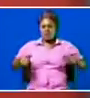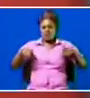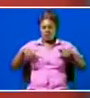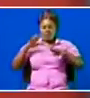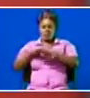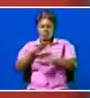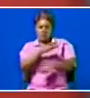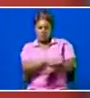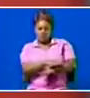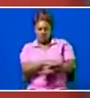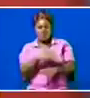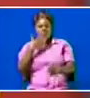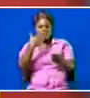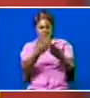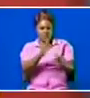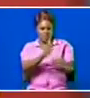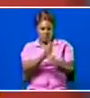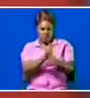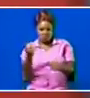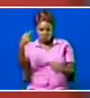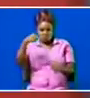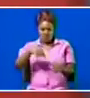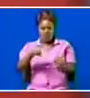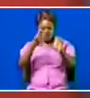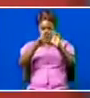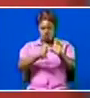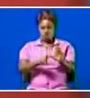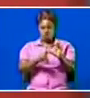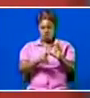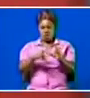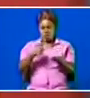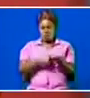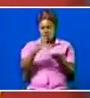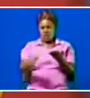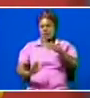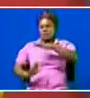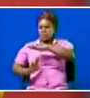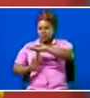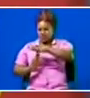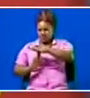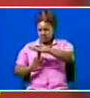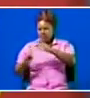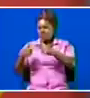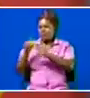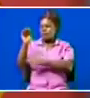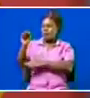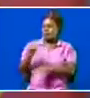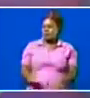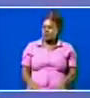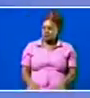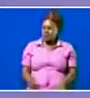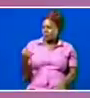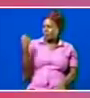Good evening, sir, and thank you very much for making time to join us here on Weekend Prime. I'll just start by asking you about